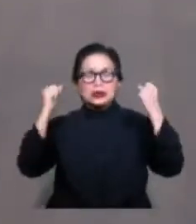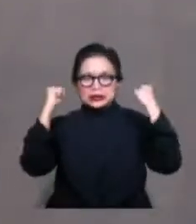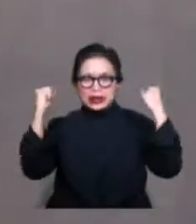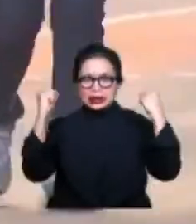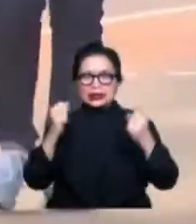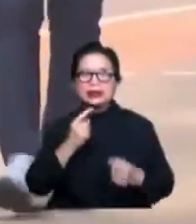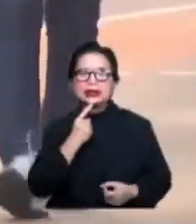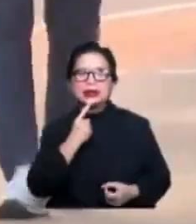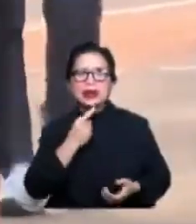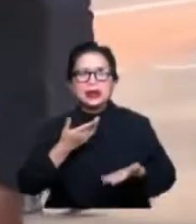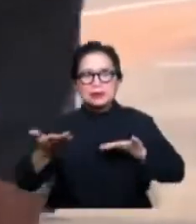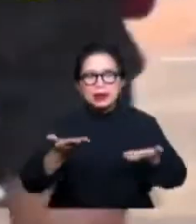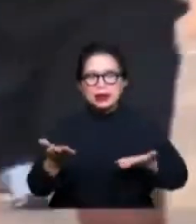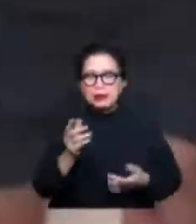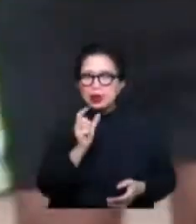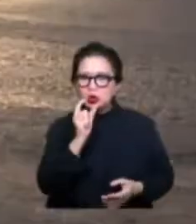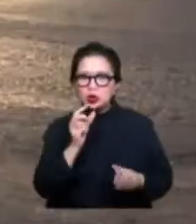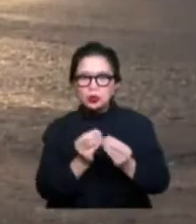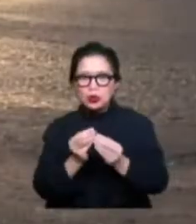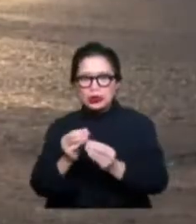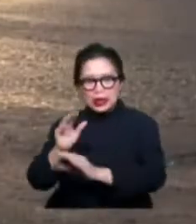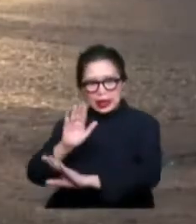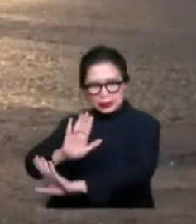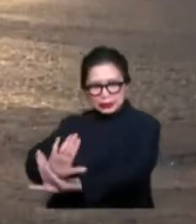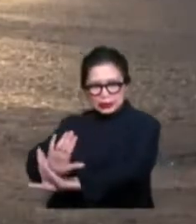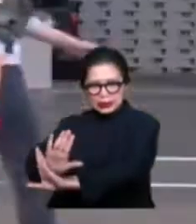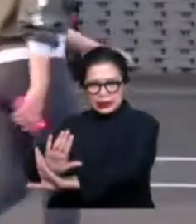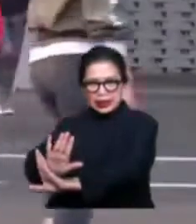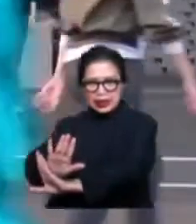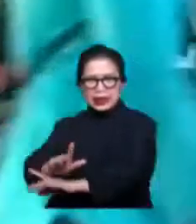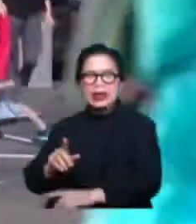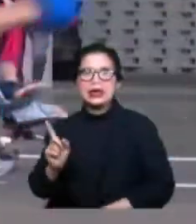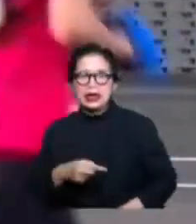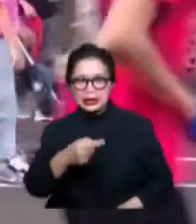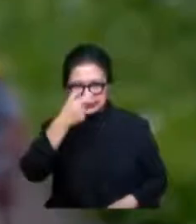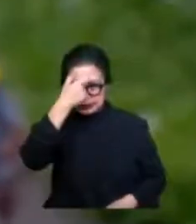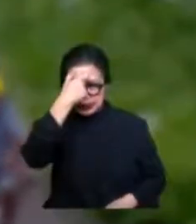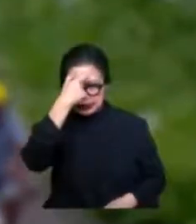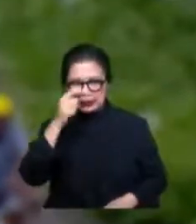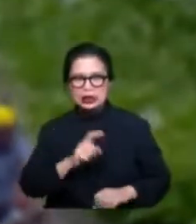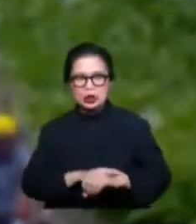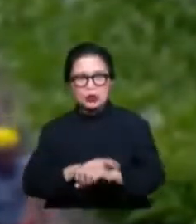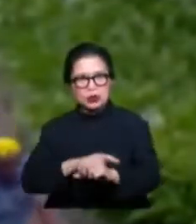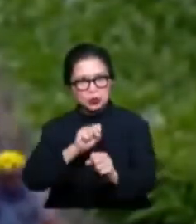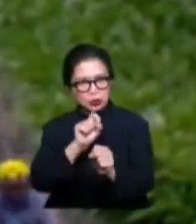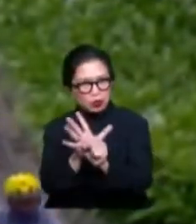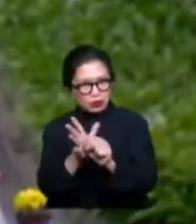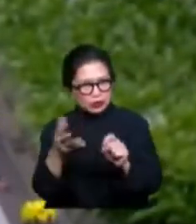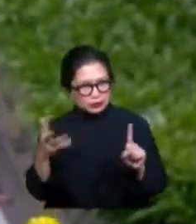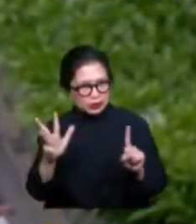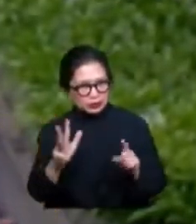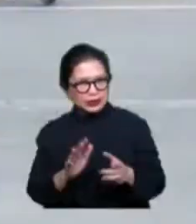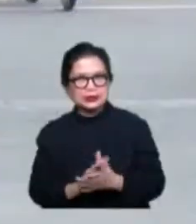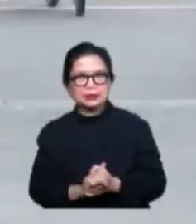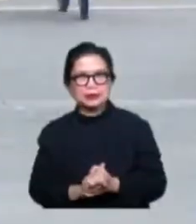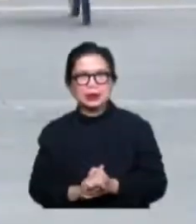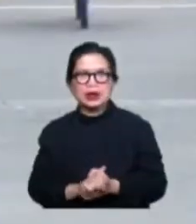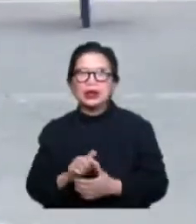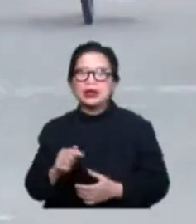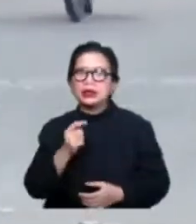Nowadays, during COVID-19 pandemic, applying a healthy lifestyle has become very important. There are different ways to achieve this,